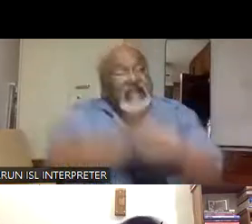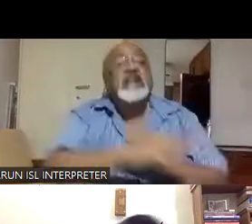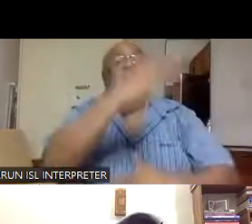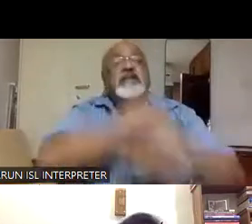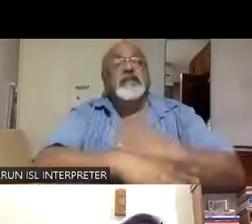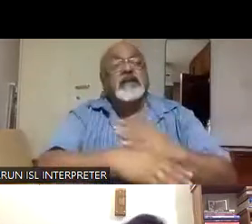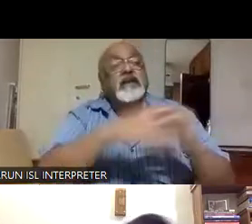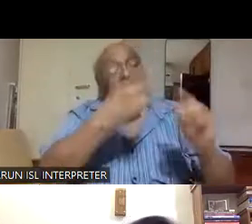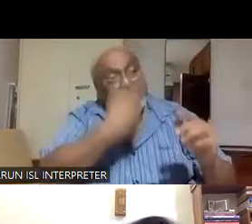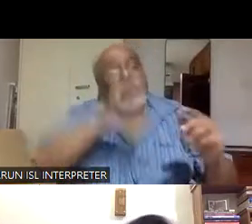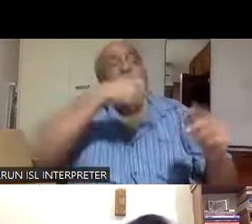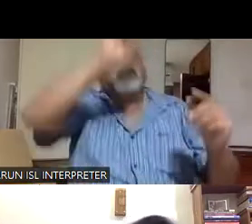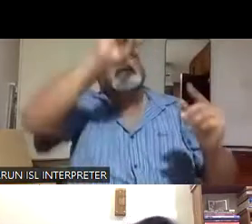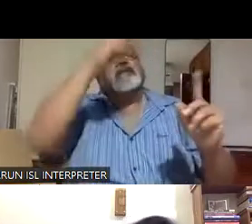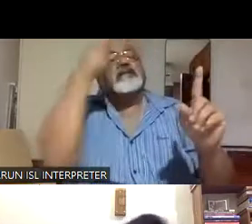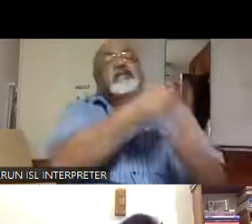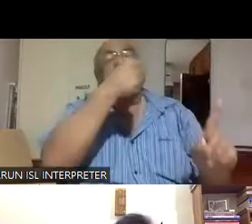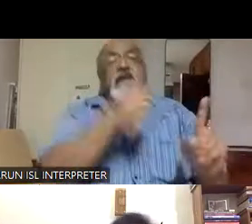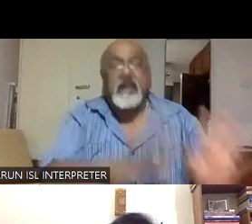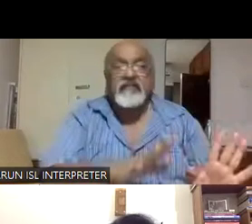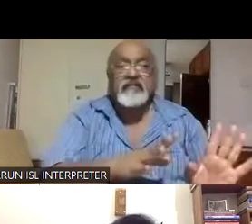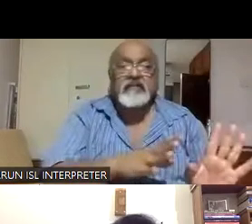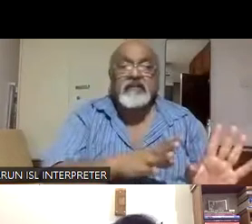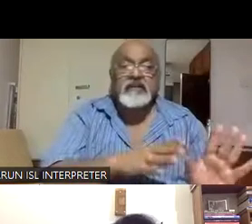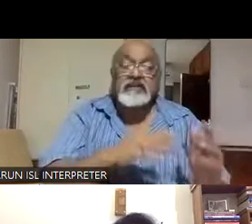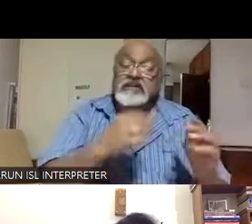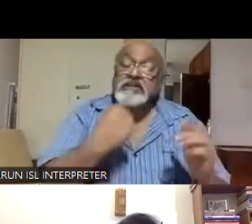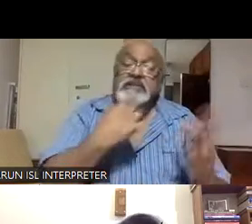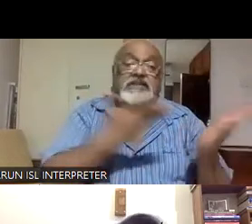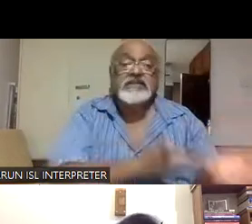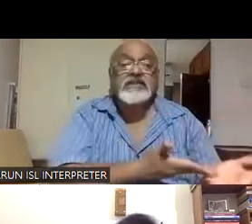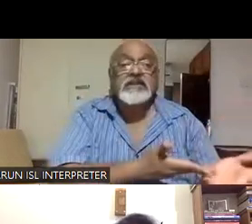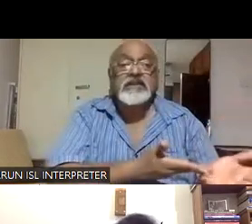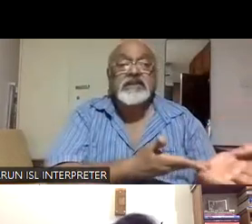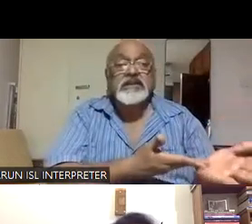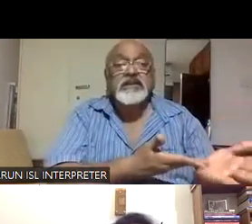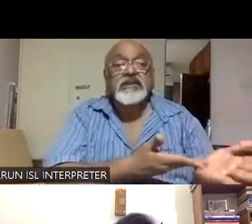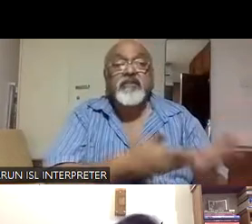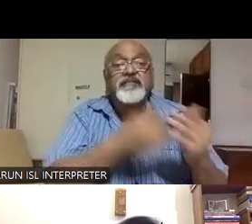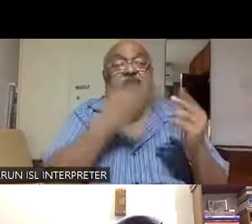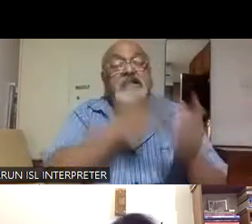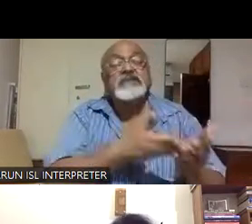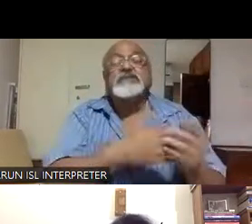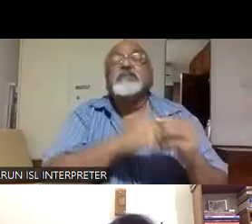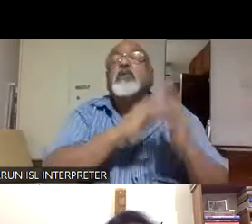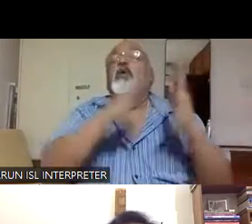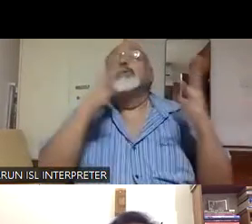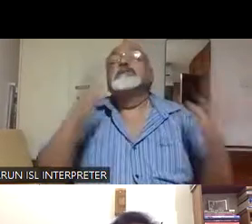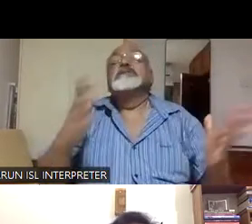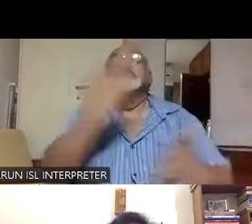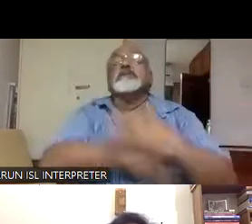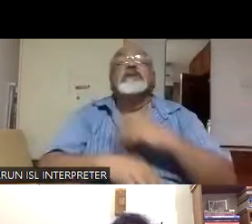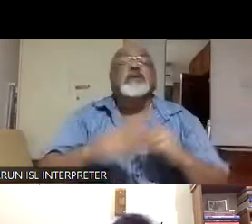women, and in fact, most of these people with disabilities, they work in the unorganized